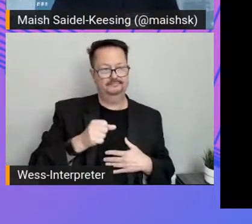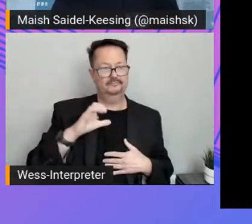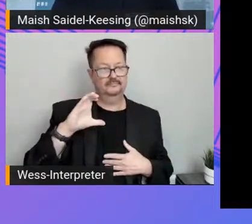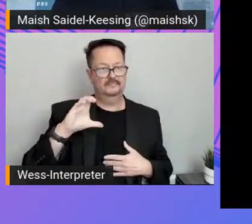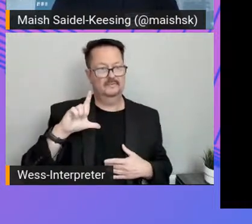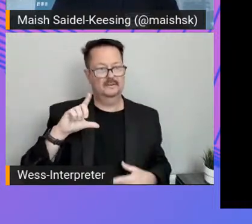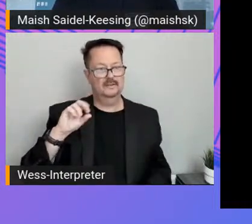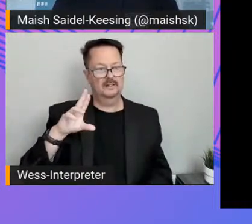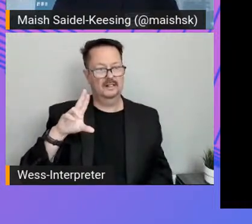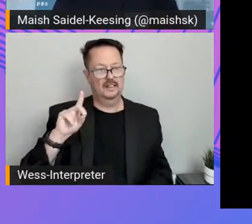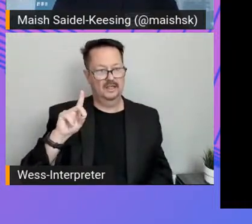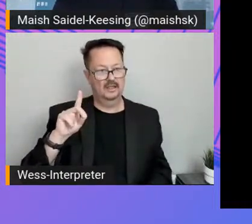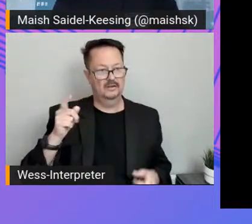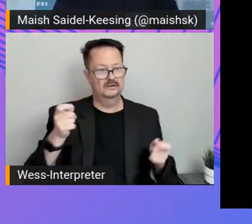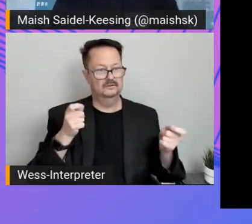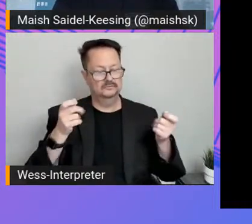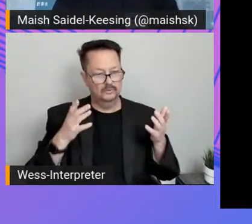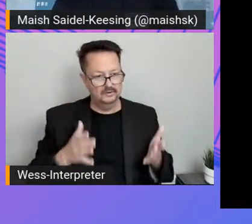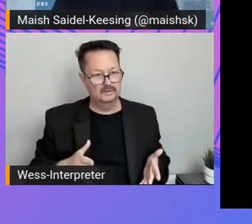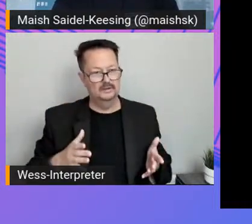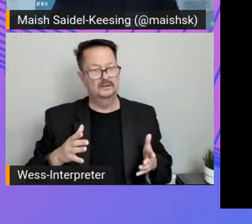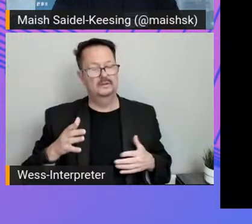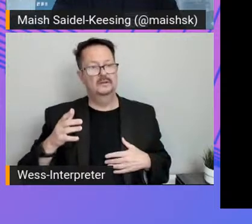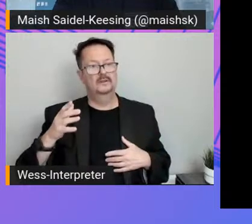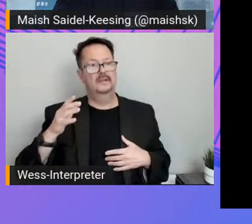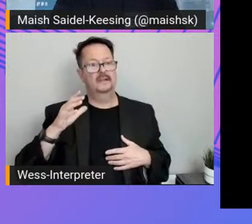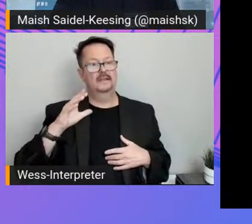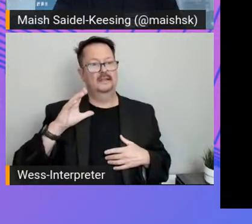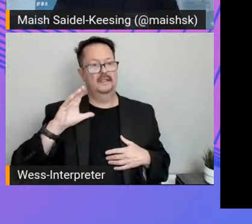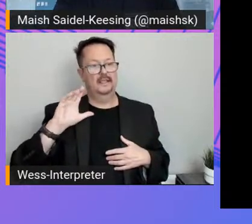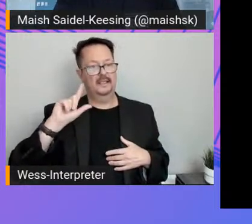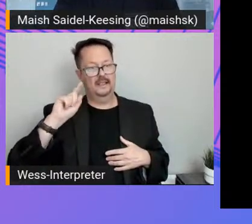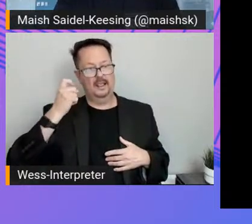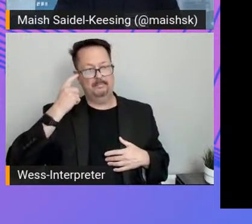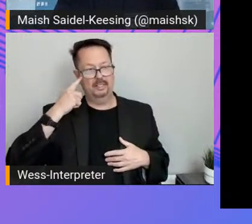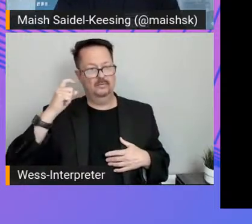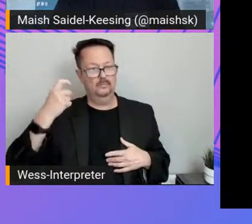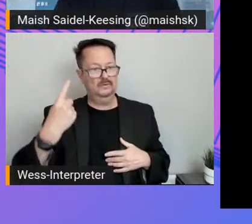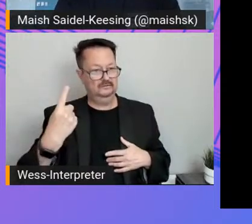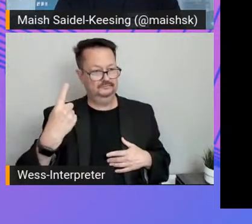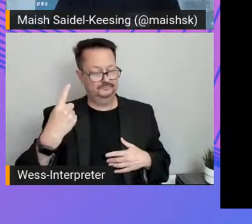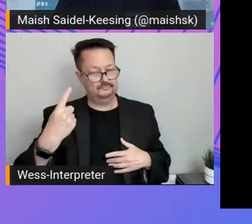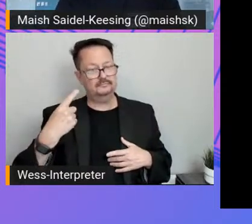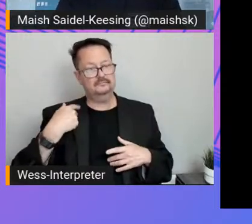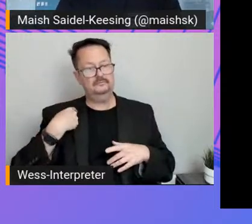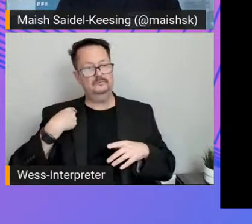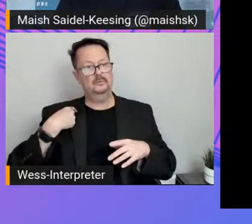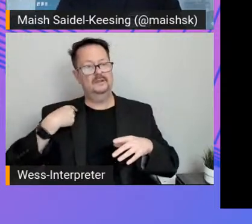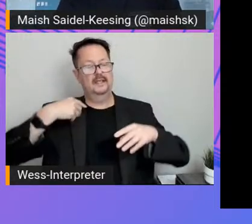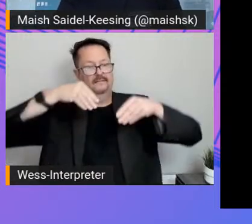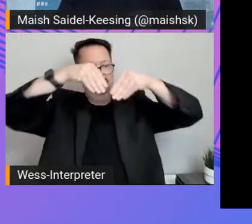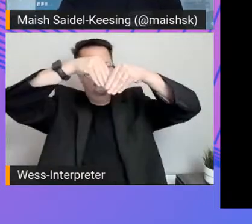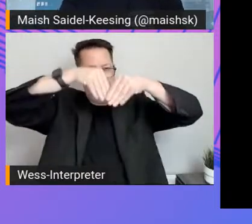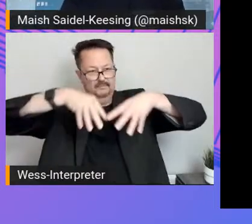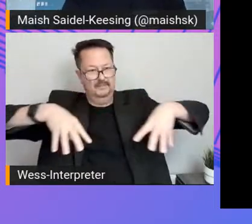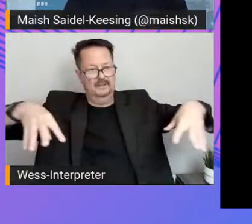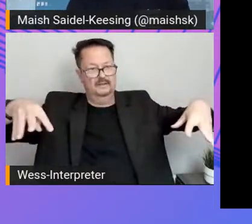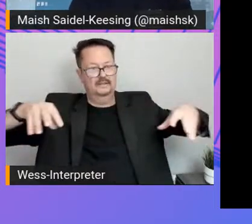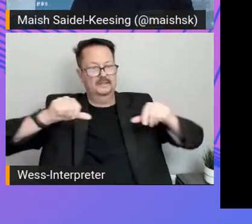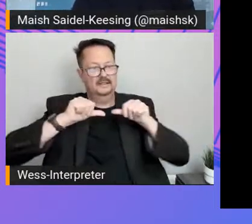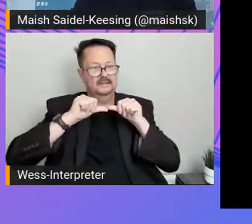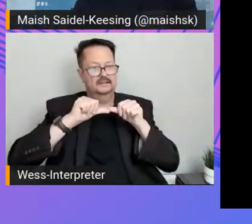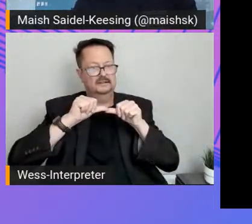open source project created over at Capital One. And so we have a pipeline that